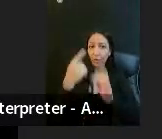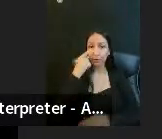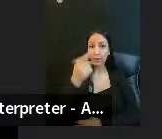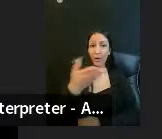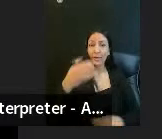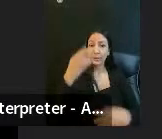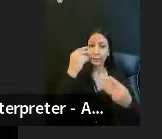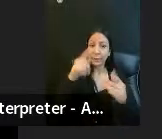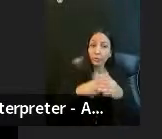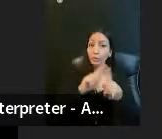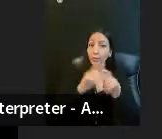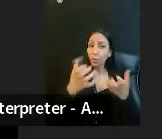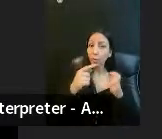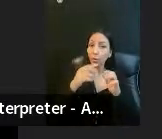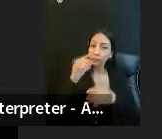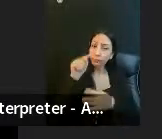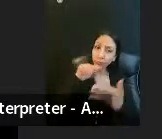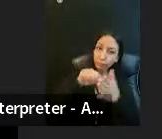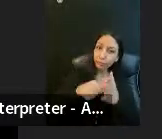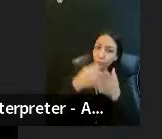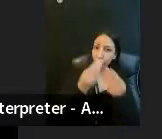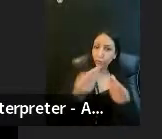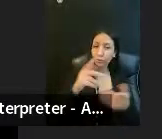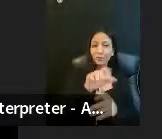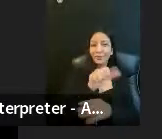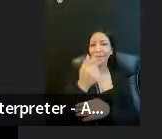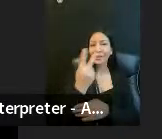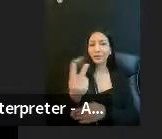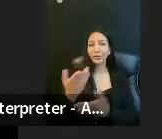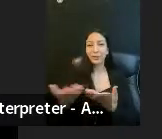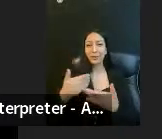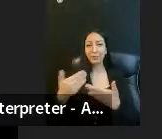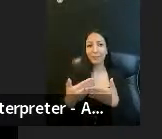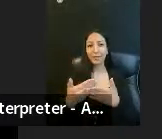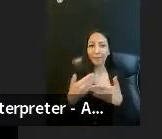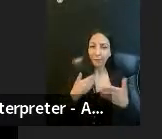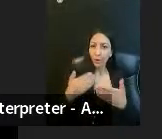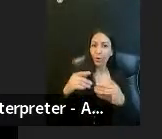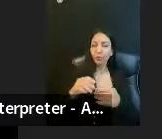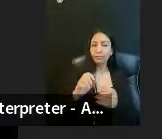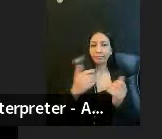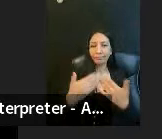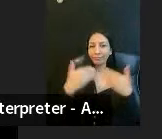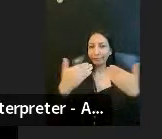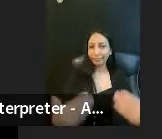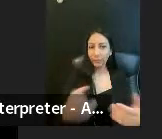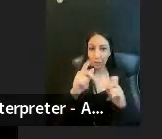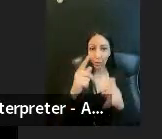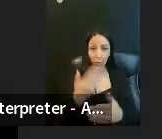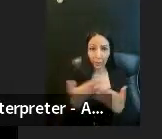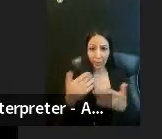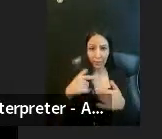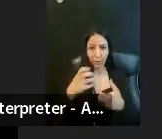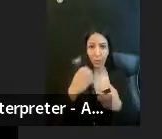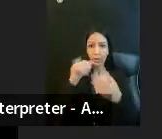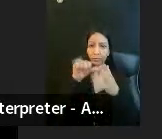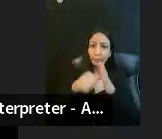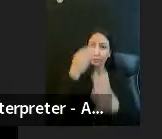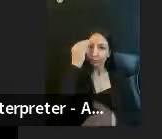data tool, but I do want to point out a couple other things before we move on. And so one of the things that I do want to